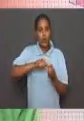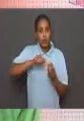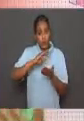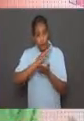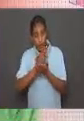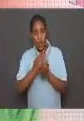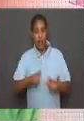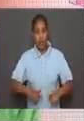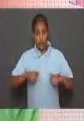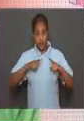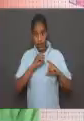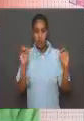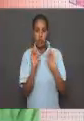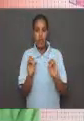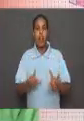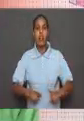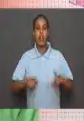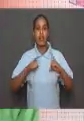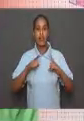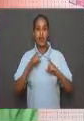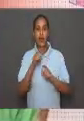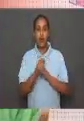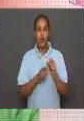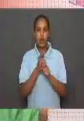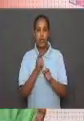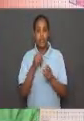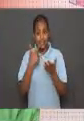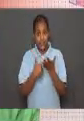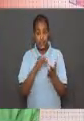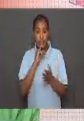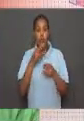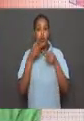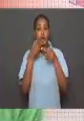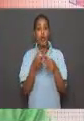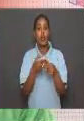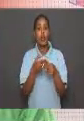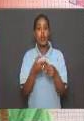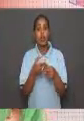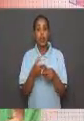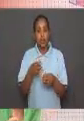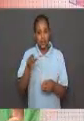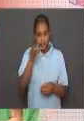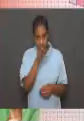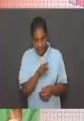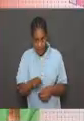living and non-living world. This is called a